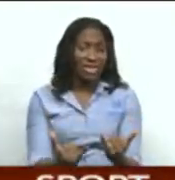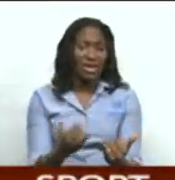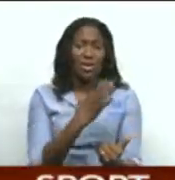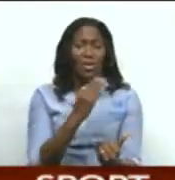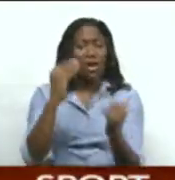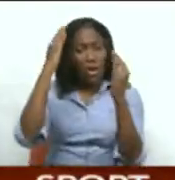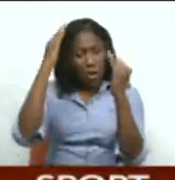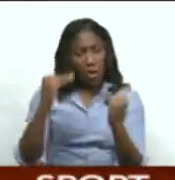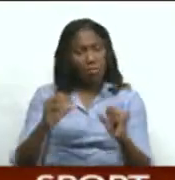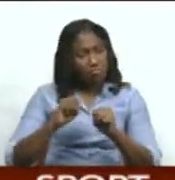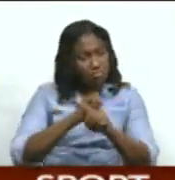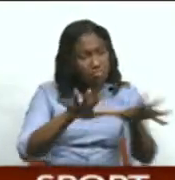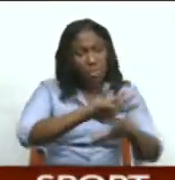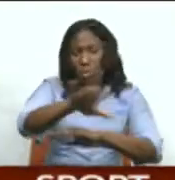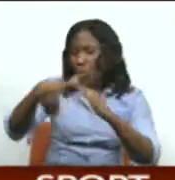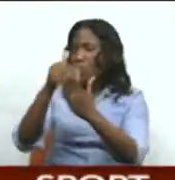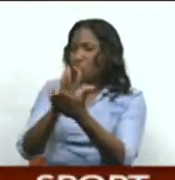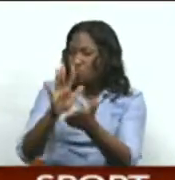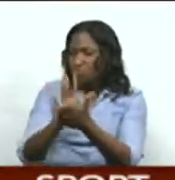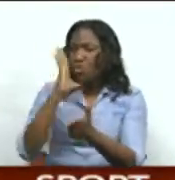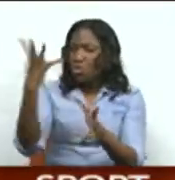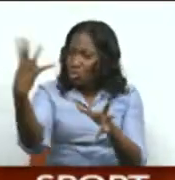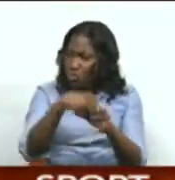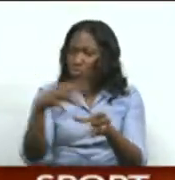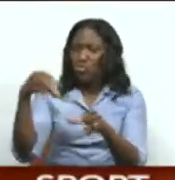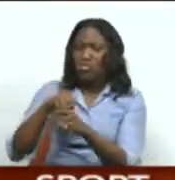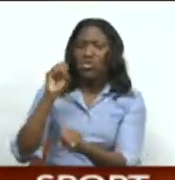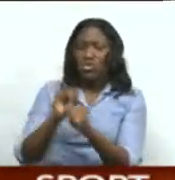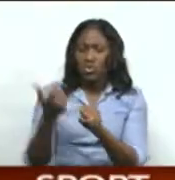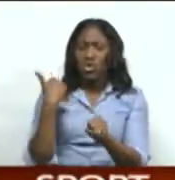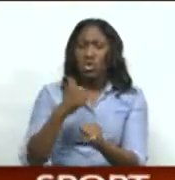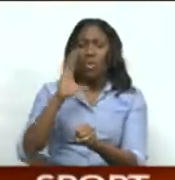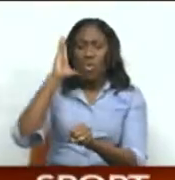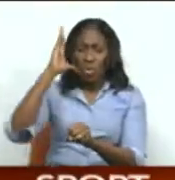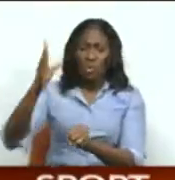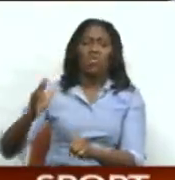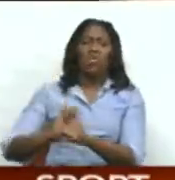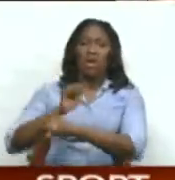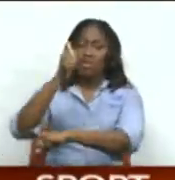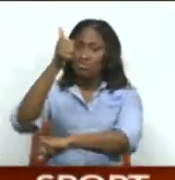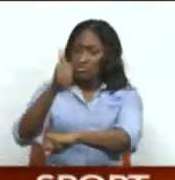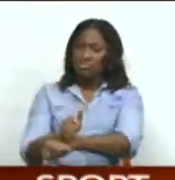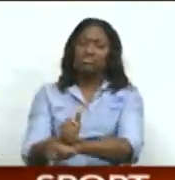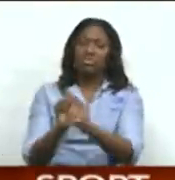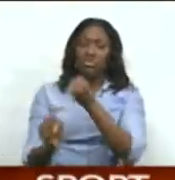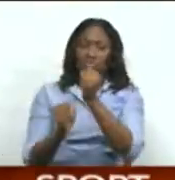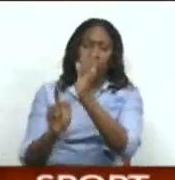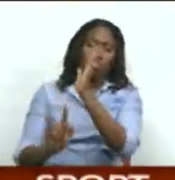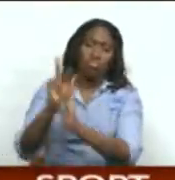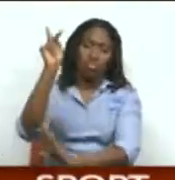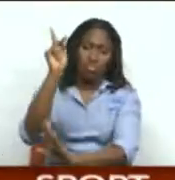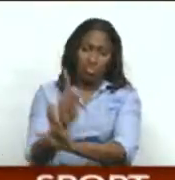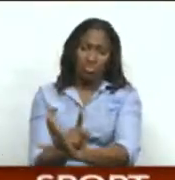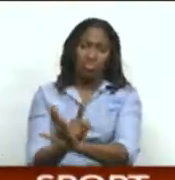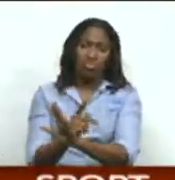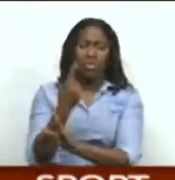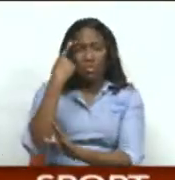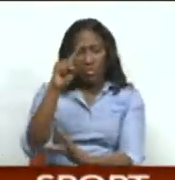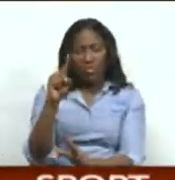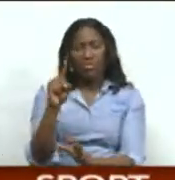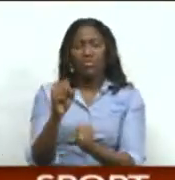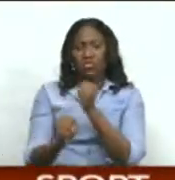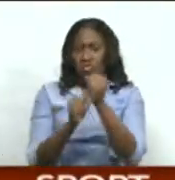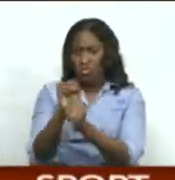hopefully all the other schools will come on board. So we established this I Choose Sport program under Sport ET so